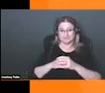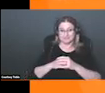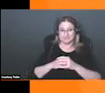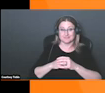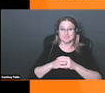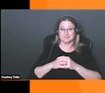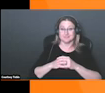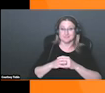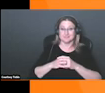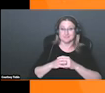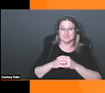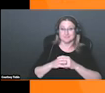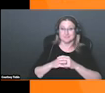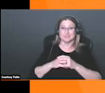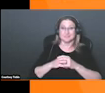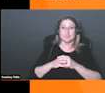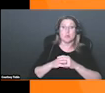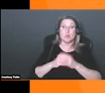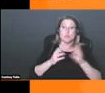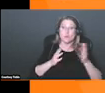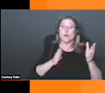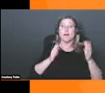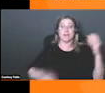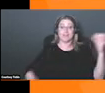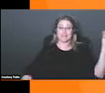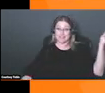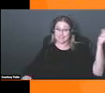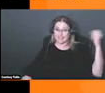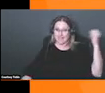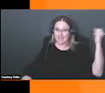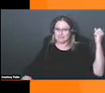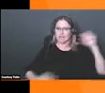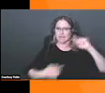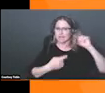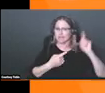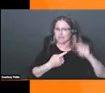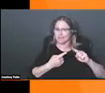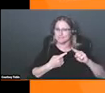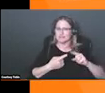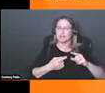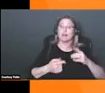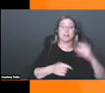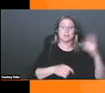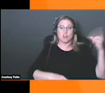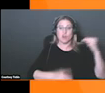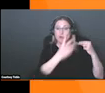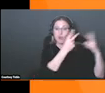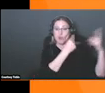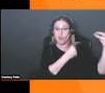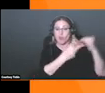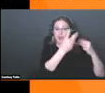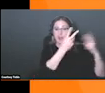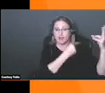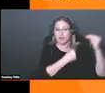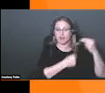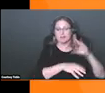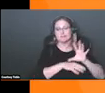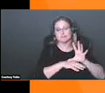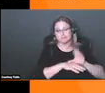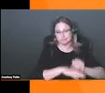other possibility, which is the project being accepted. And you kind of get used to rejection, and you kind of, you learn from